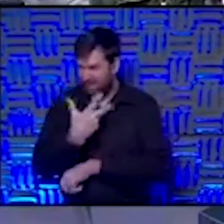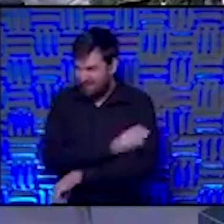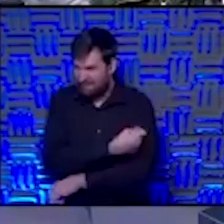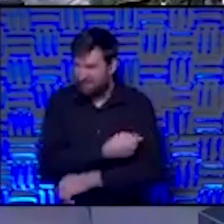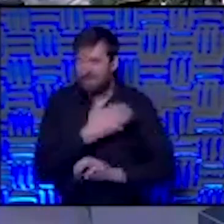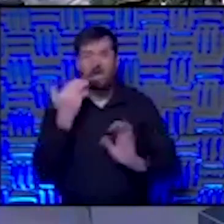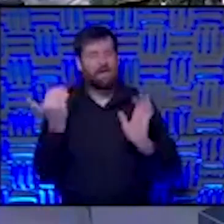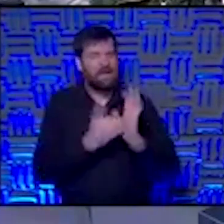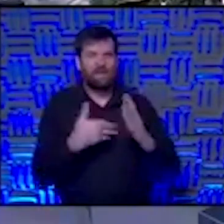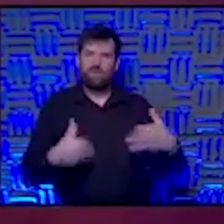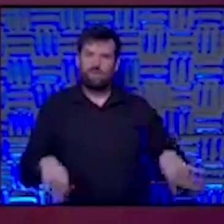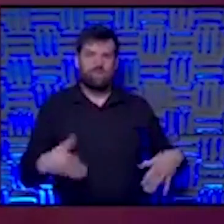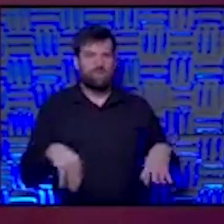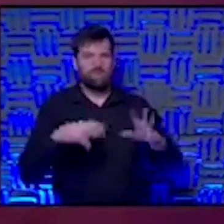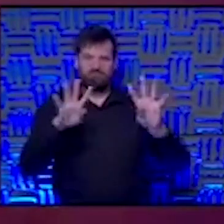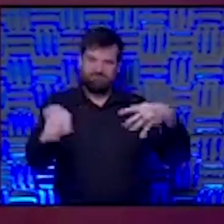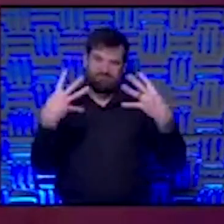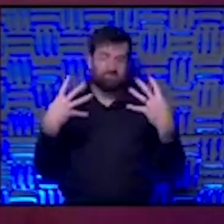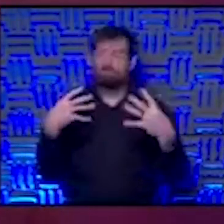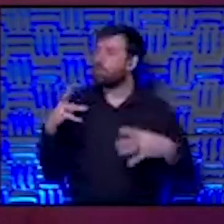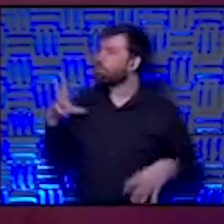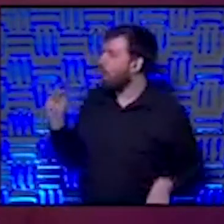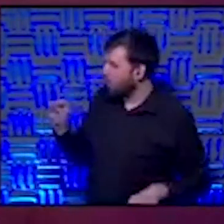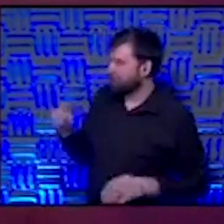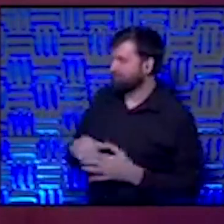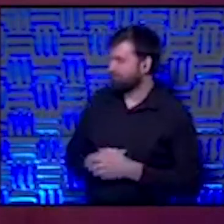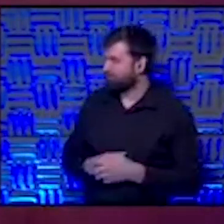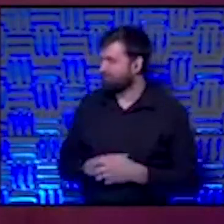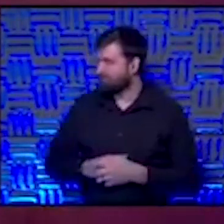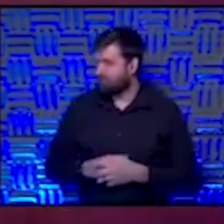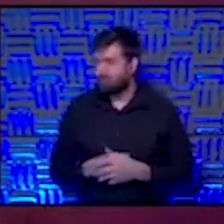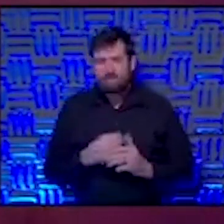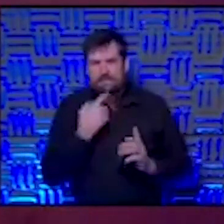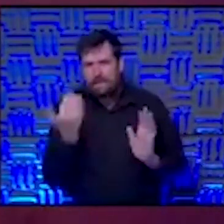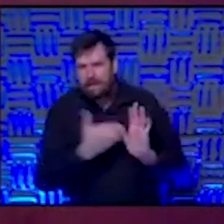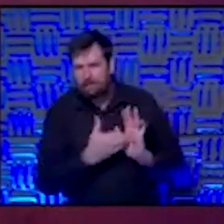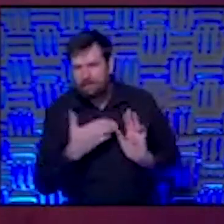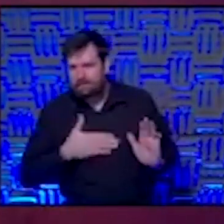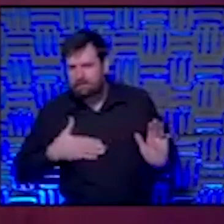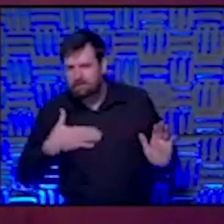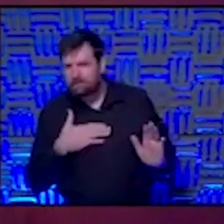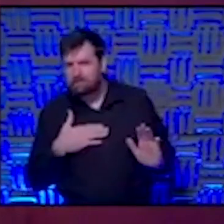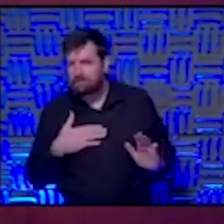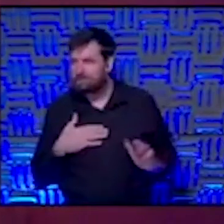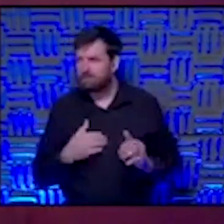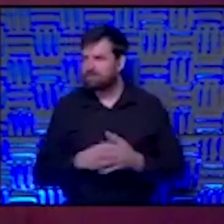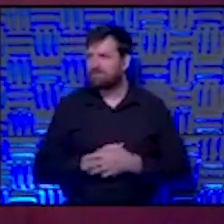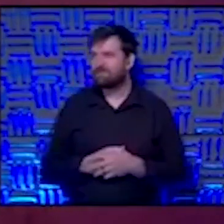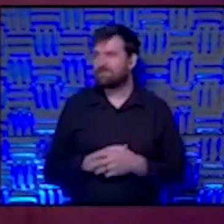our listeners are listening. No. You want to say that again, please?